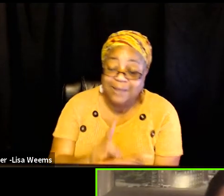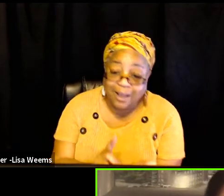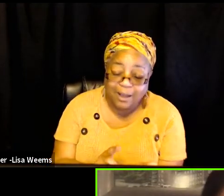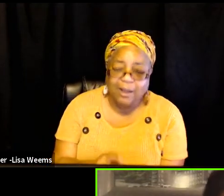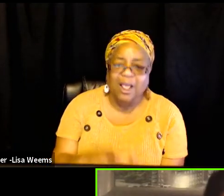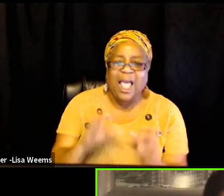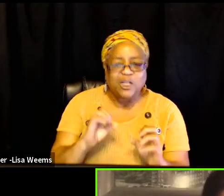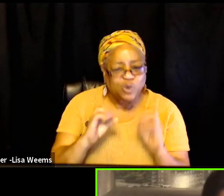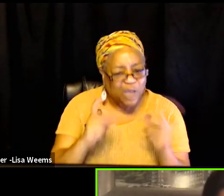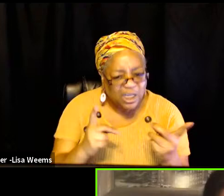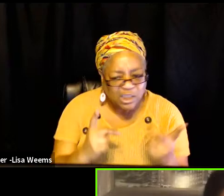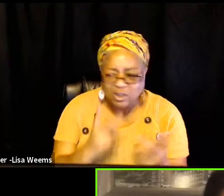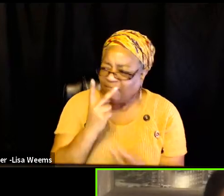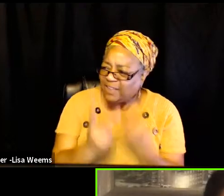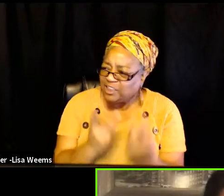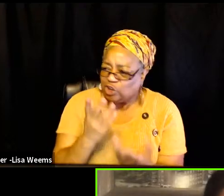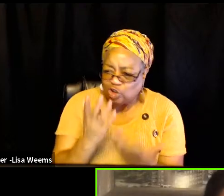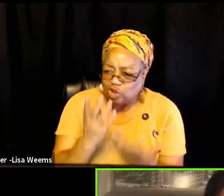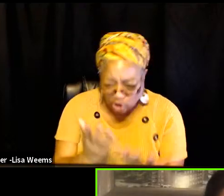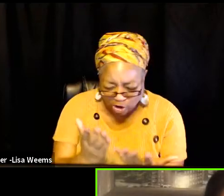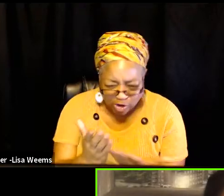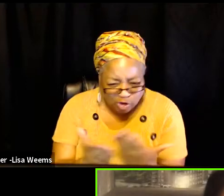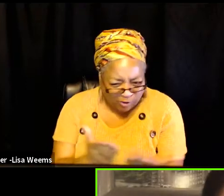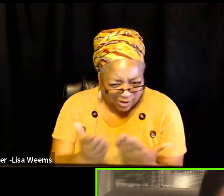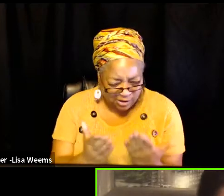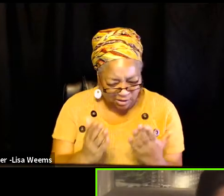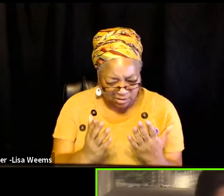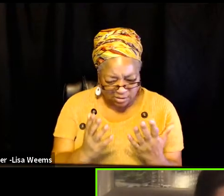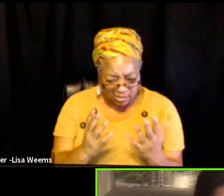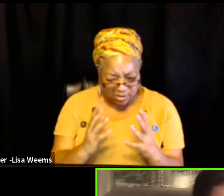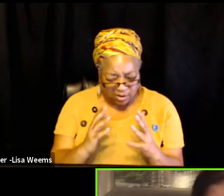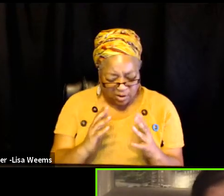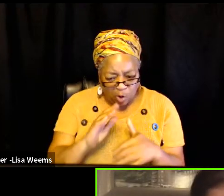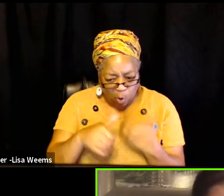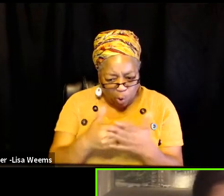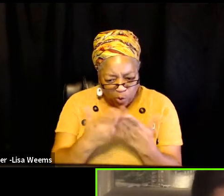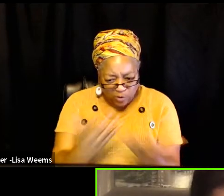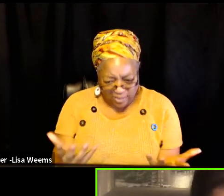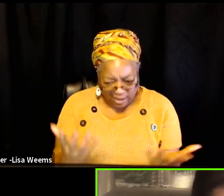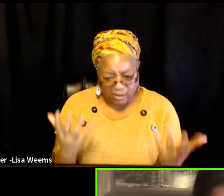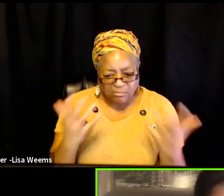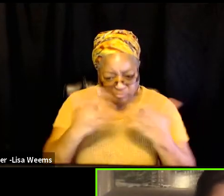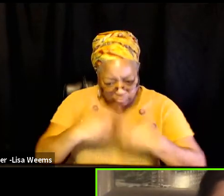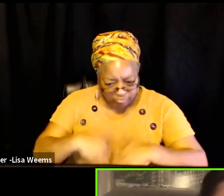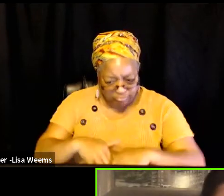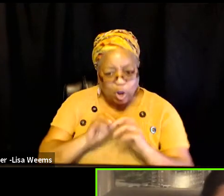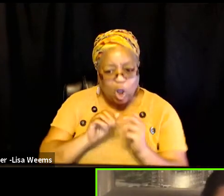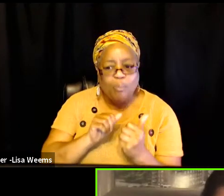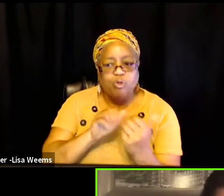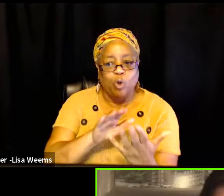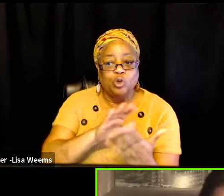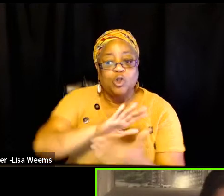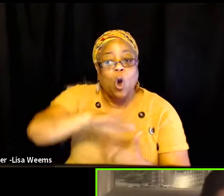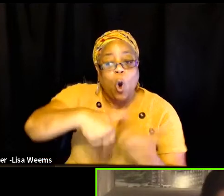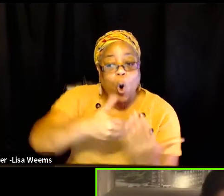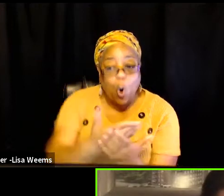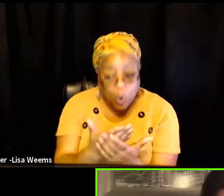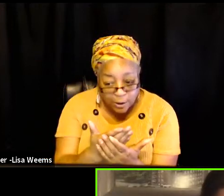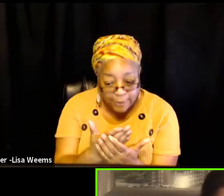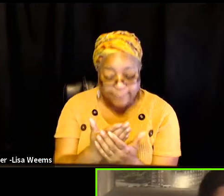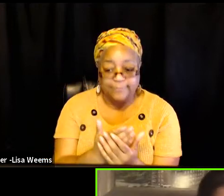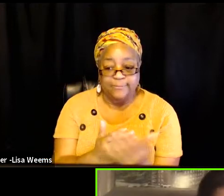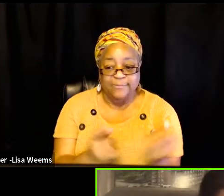services. All of these things could be approached in a holistic way. And I just think that if